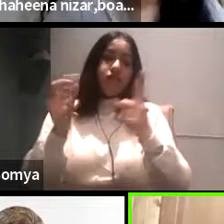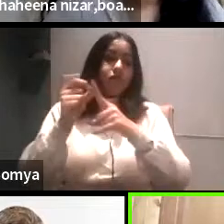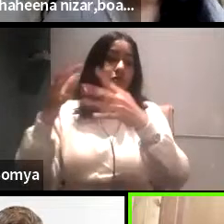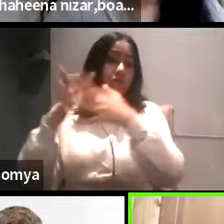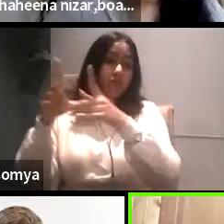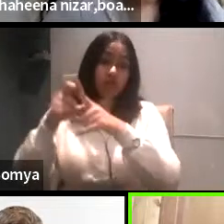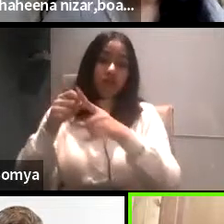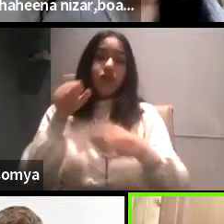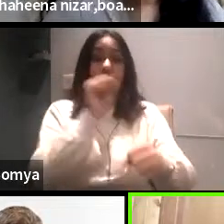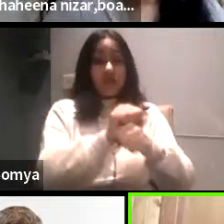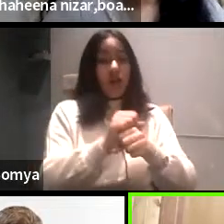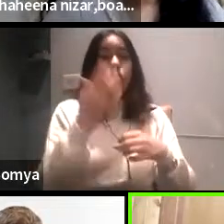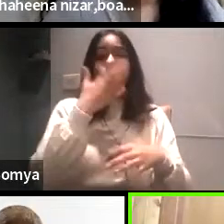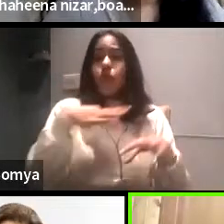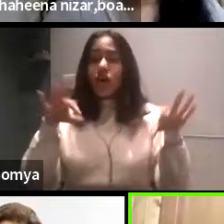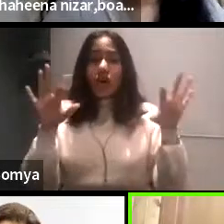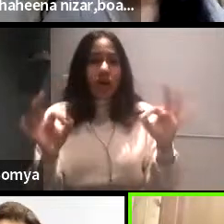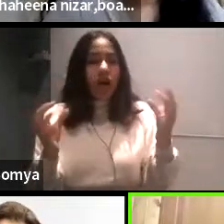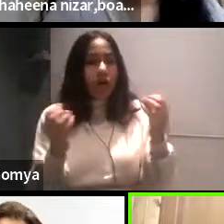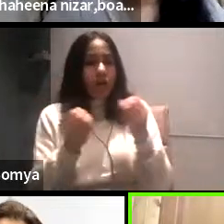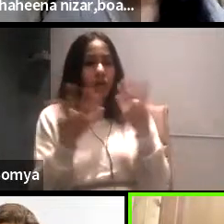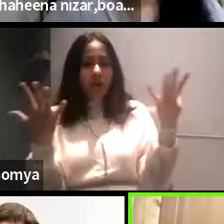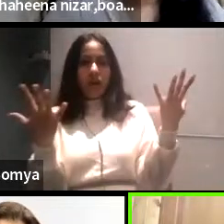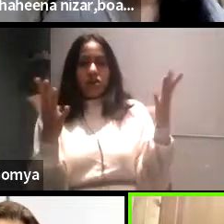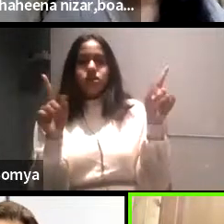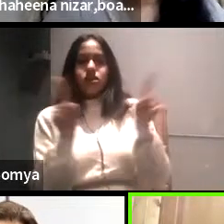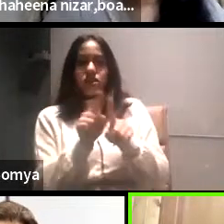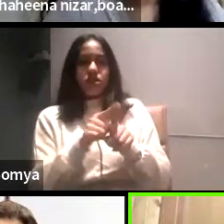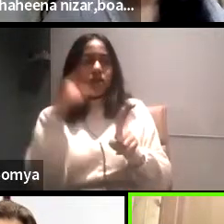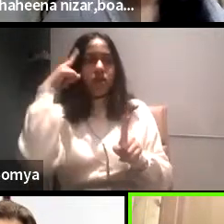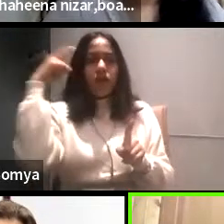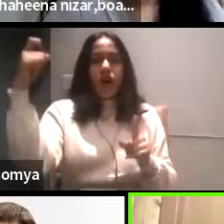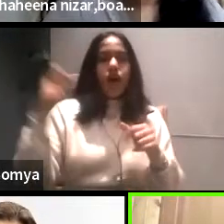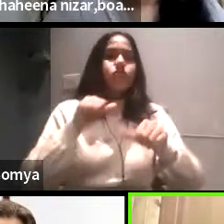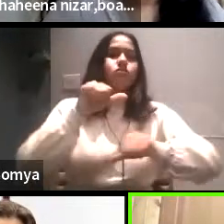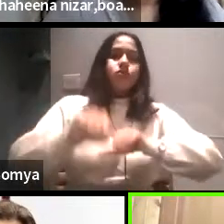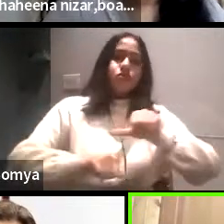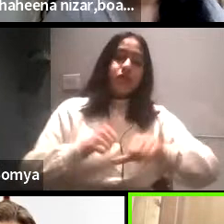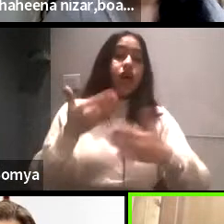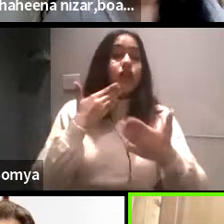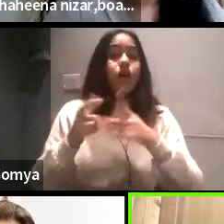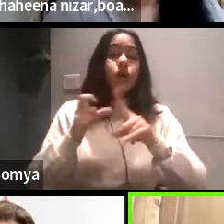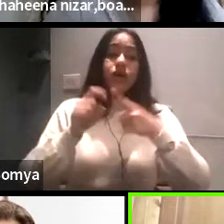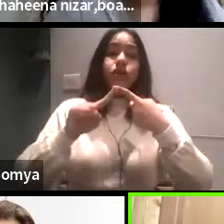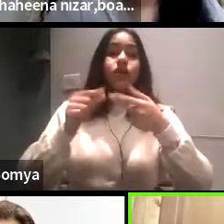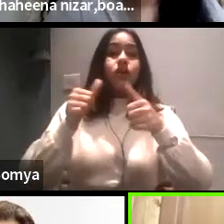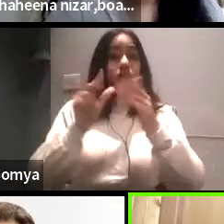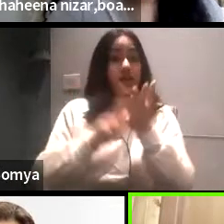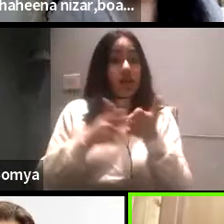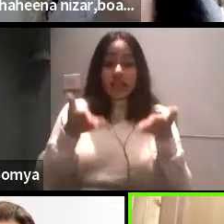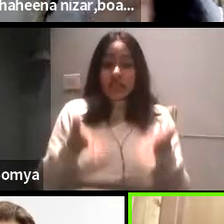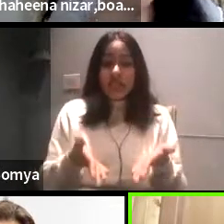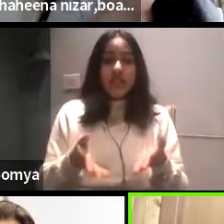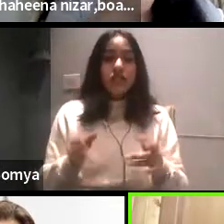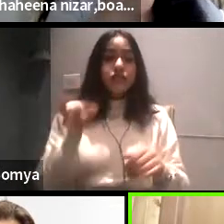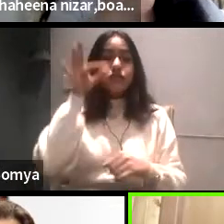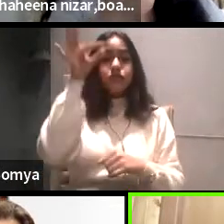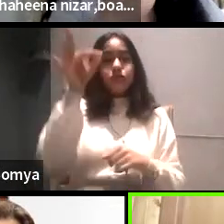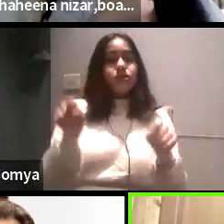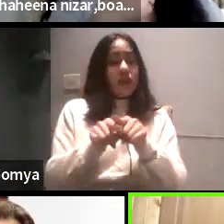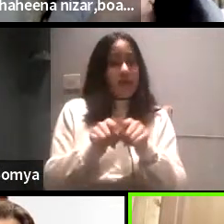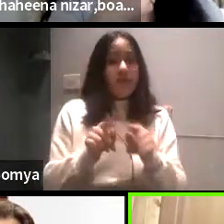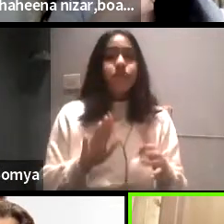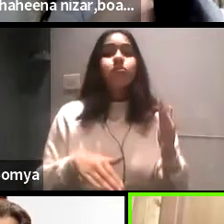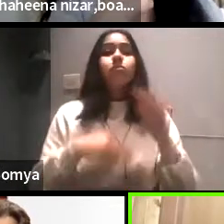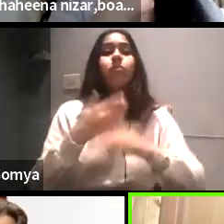such a beautiful and such a fantastic thought process. Thank you, Deanne, for bringing this forward.